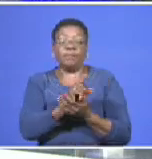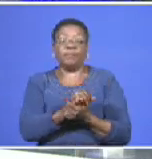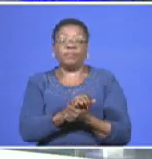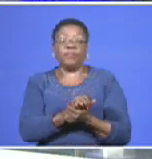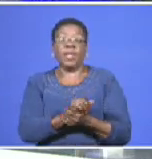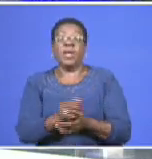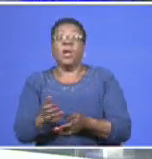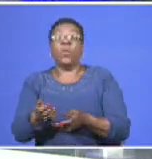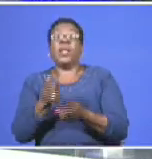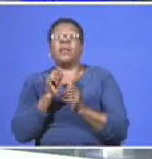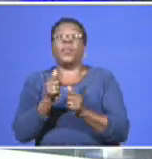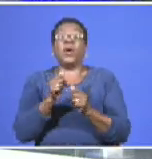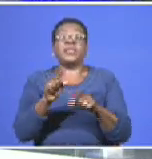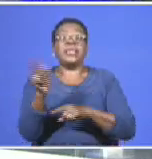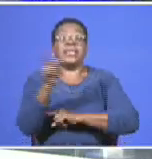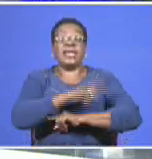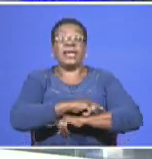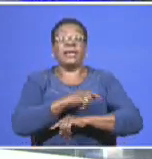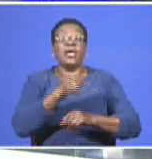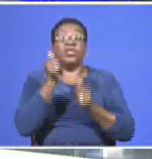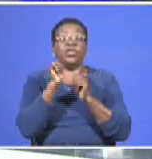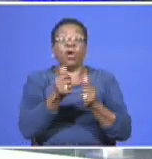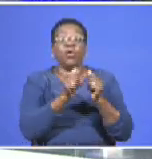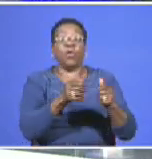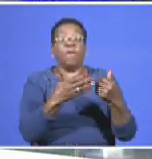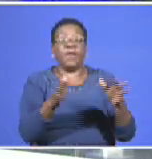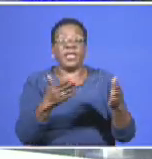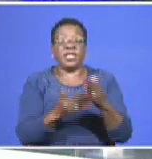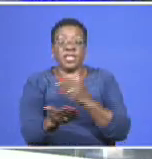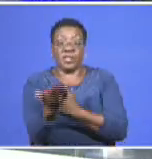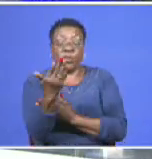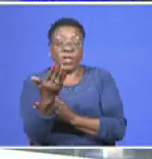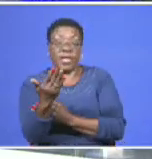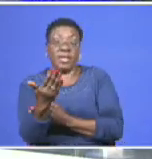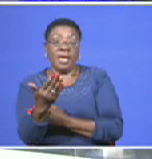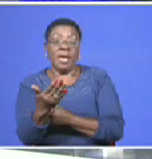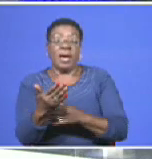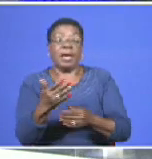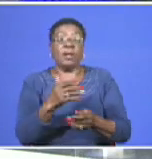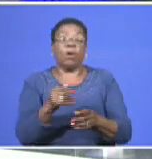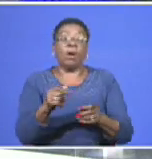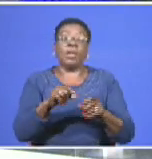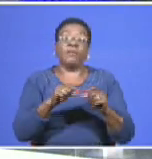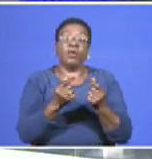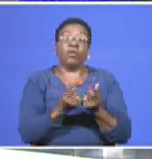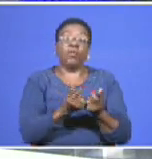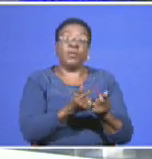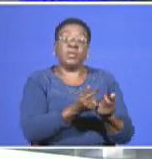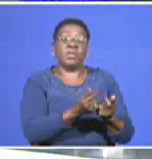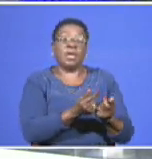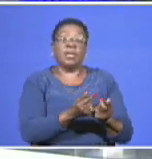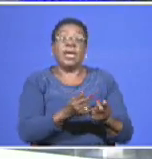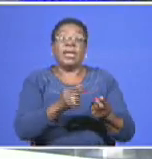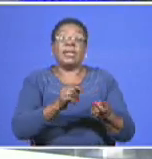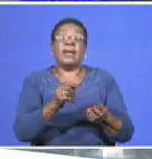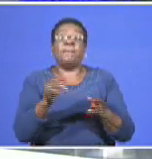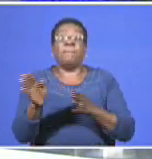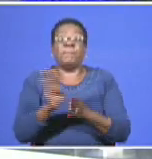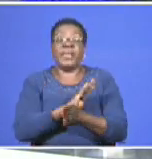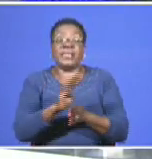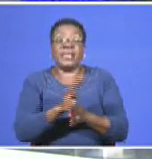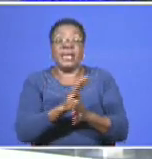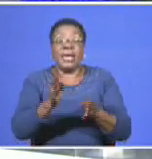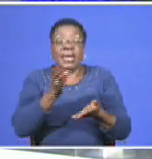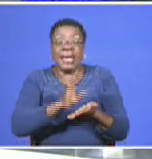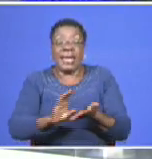Well, as Boxing Day, Junkanoo came to an end this morning, crews from the Bahamas Public Beaches and Public Parks Authority got busy clearing up the debris left